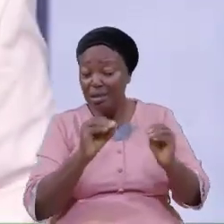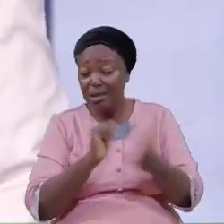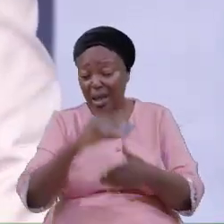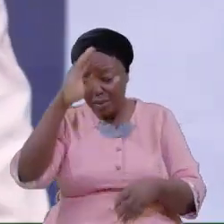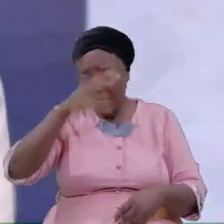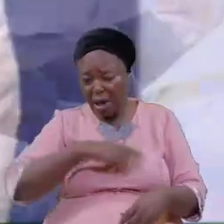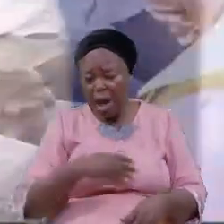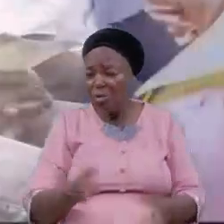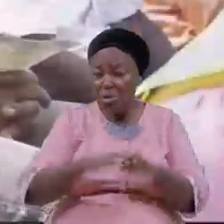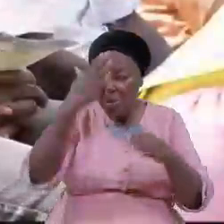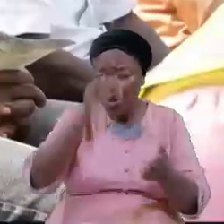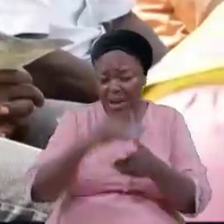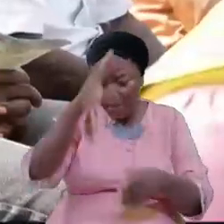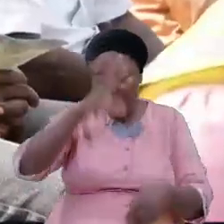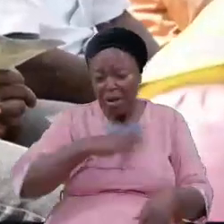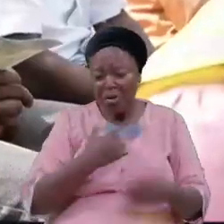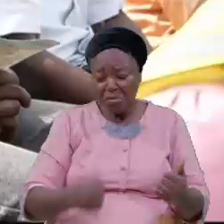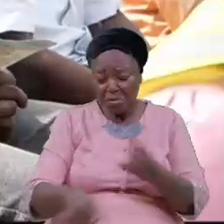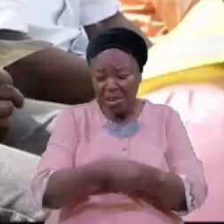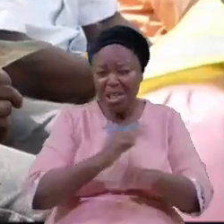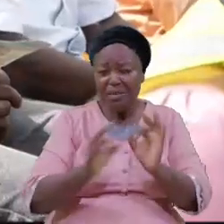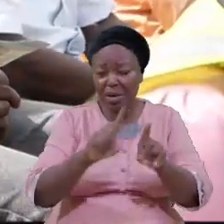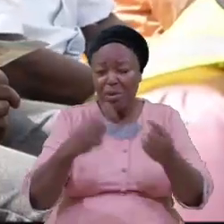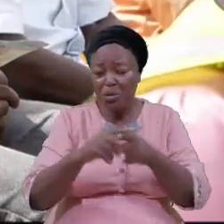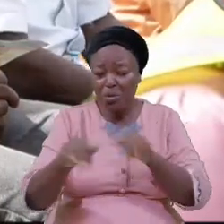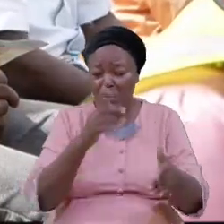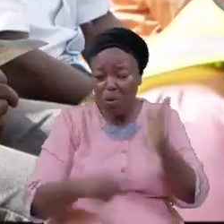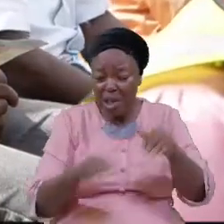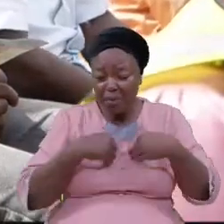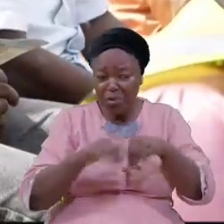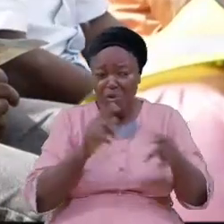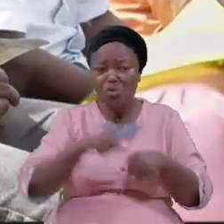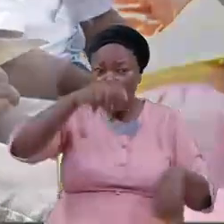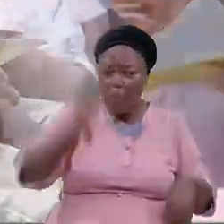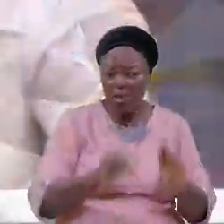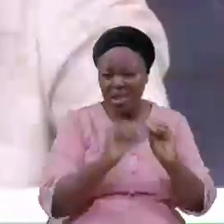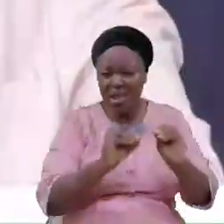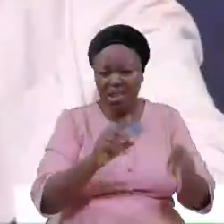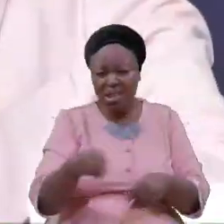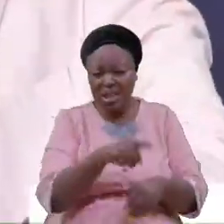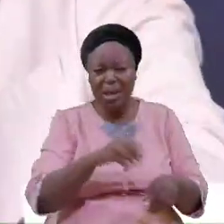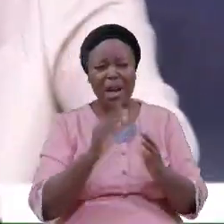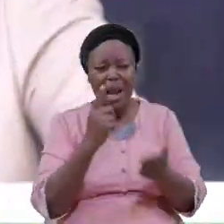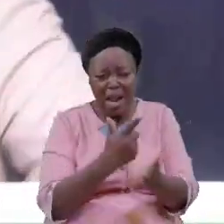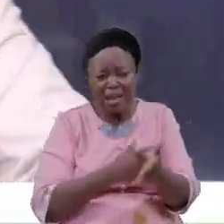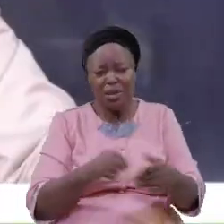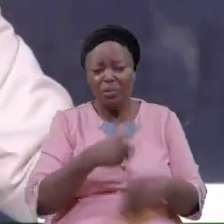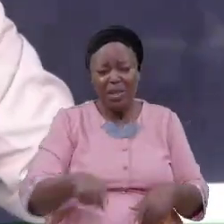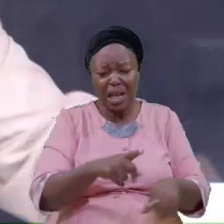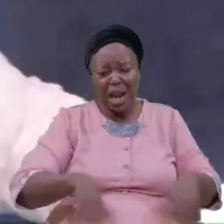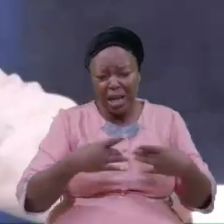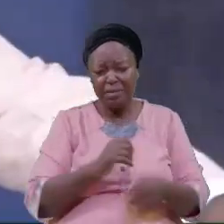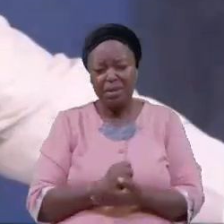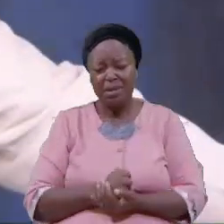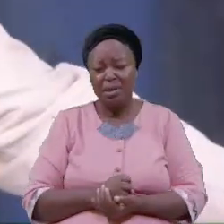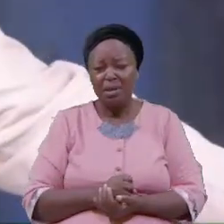today, if they're going to do what they ought to do, you must teach them the lesson they need to learn. You see,